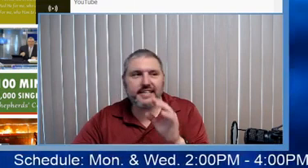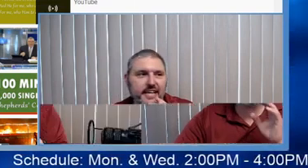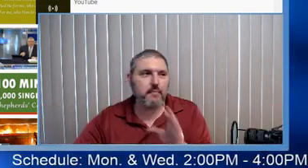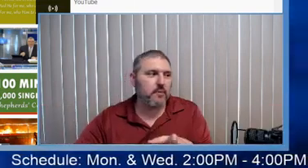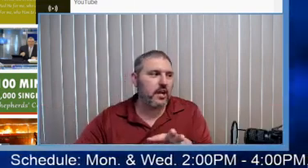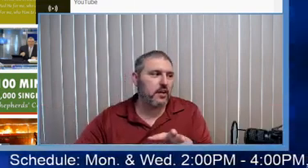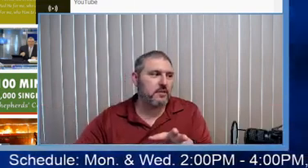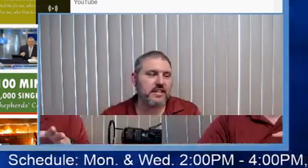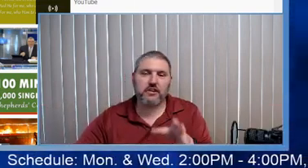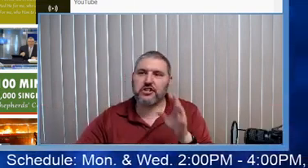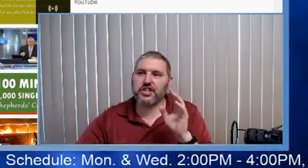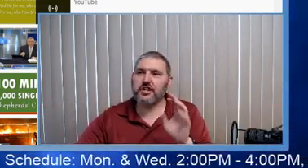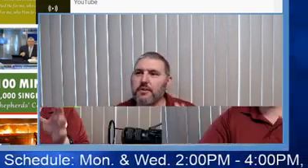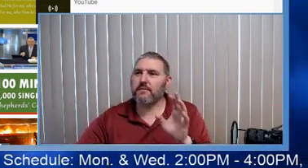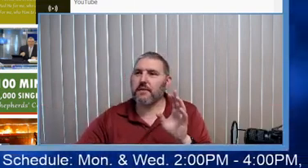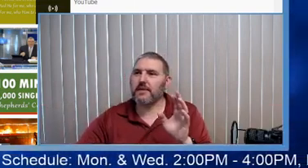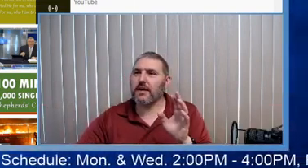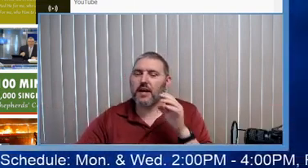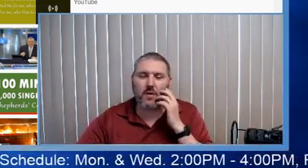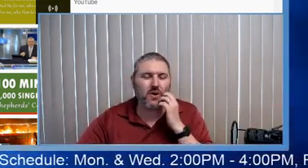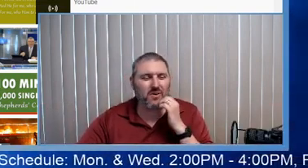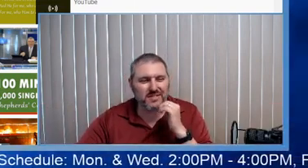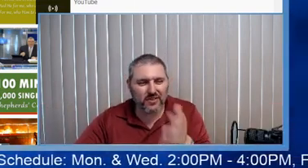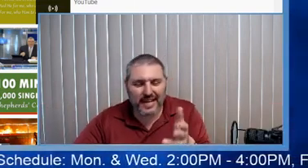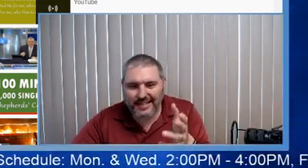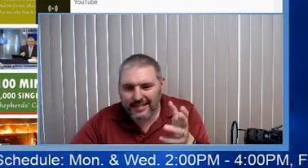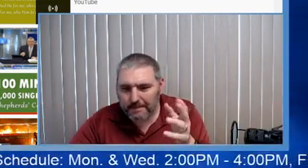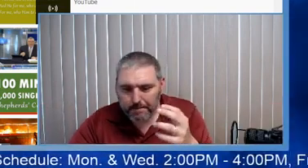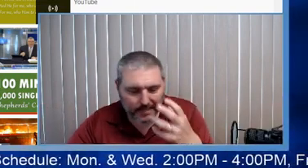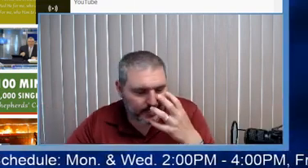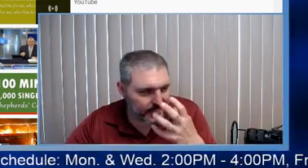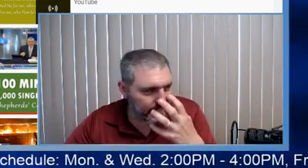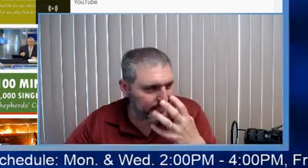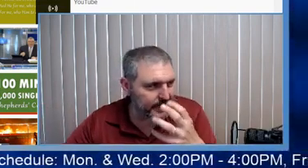I think the umbrella was there to shield him from the... Oh, well, of course, no,